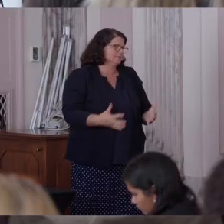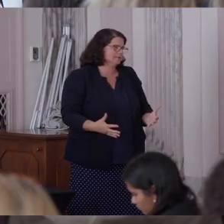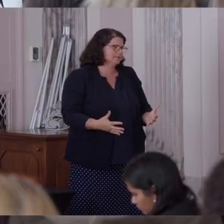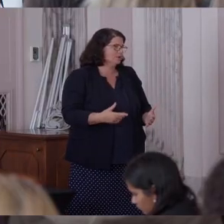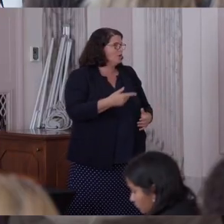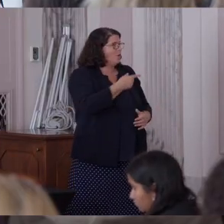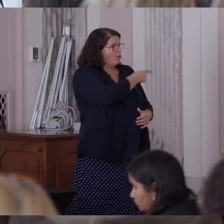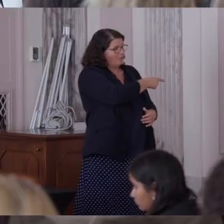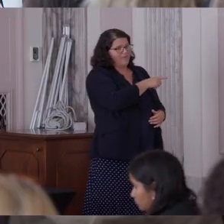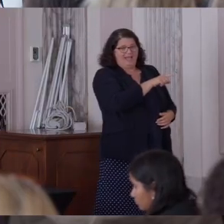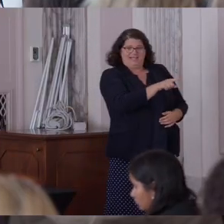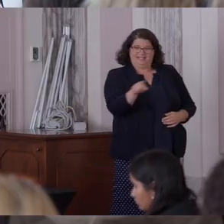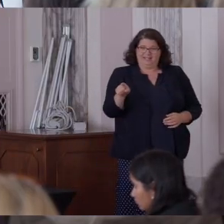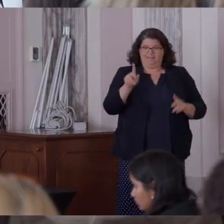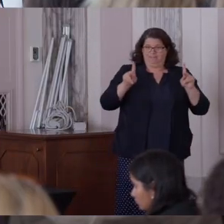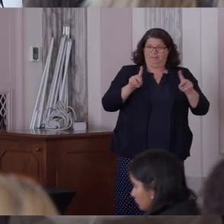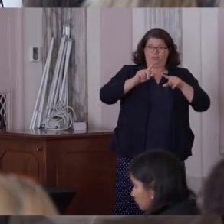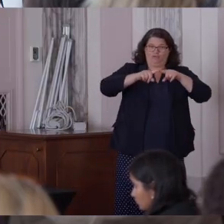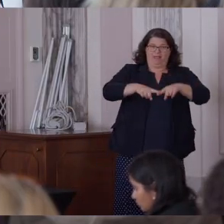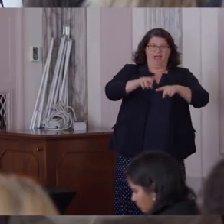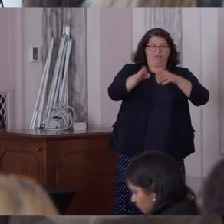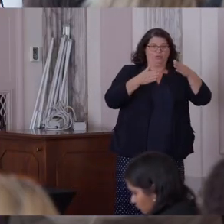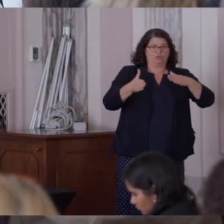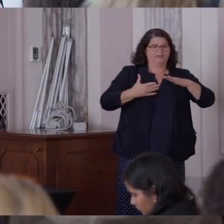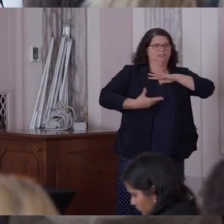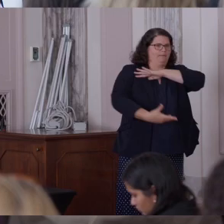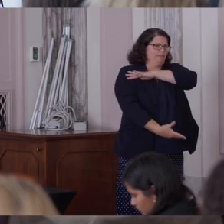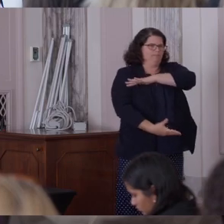now attempting to remove their legal protections.